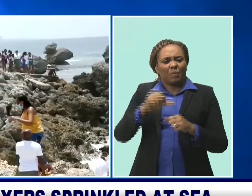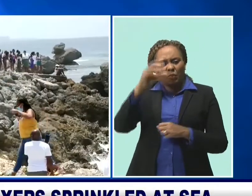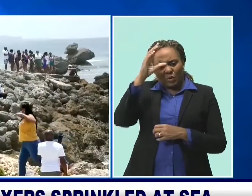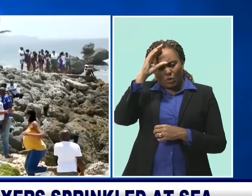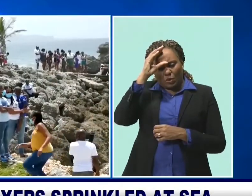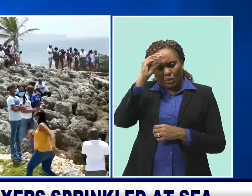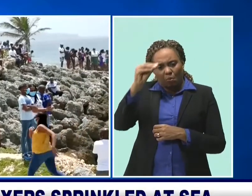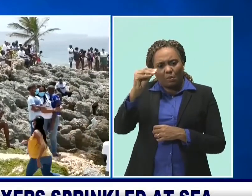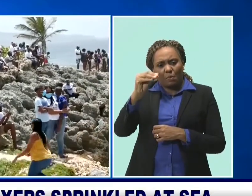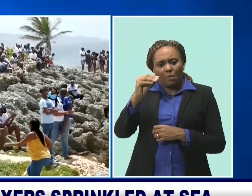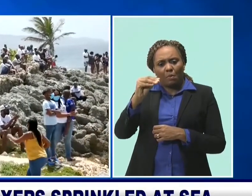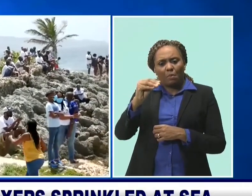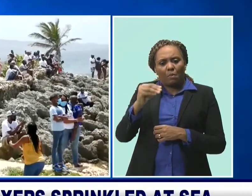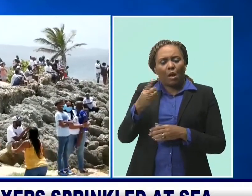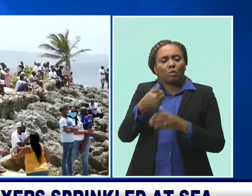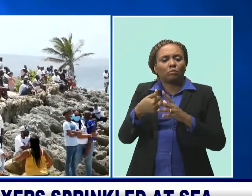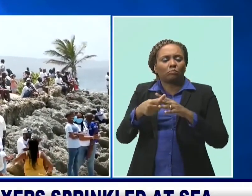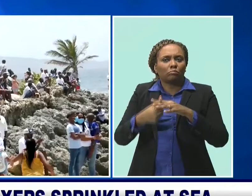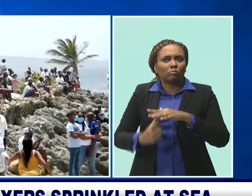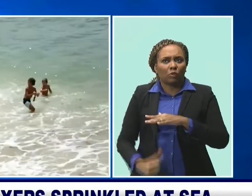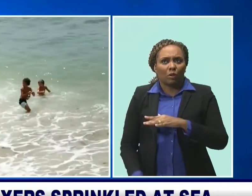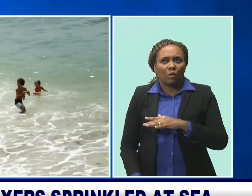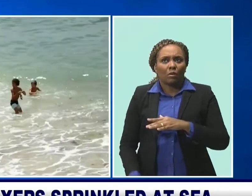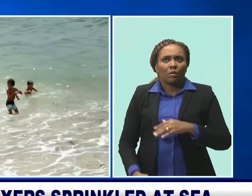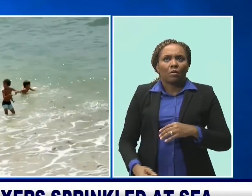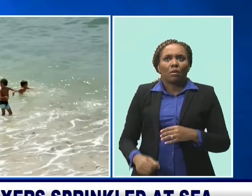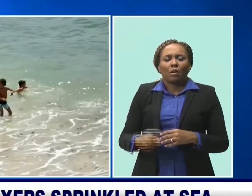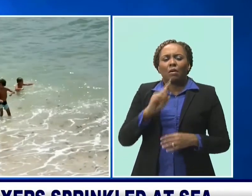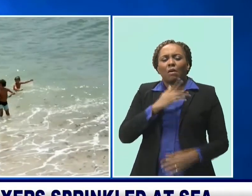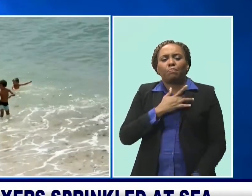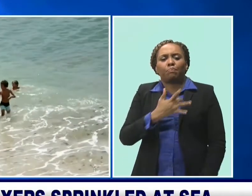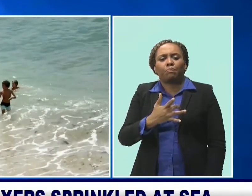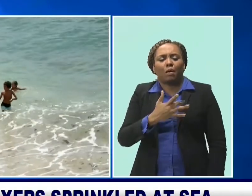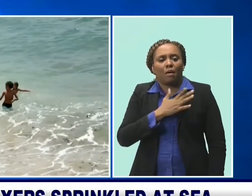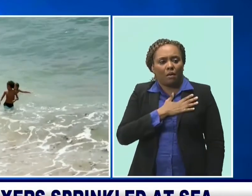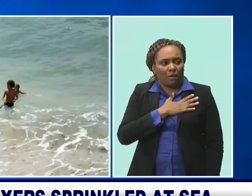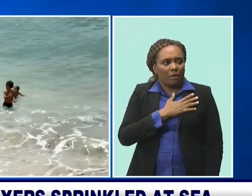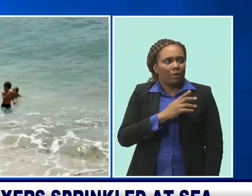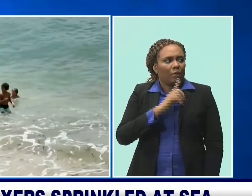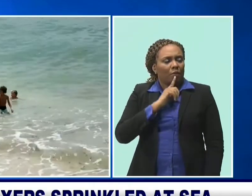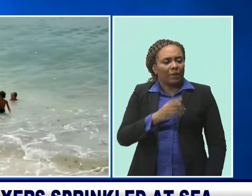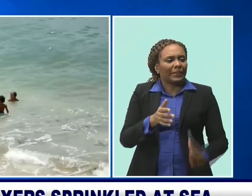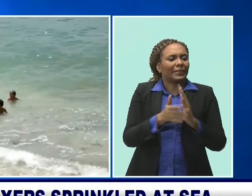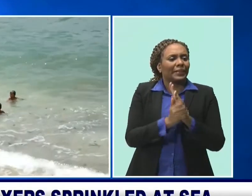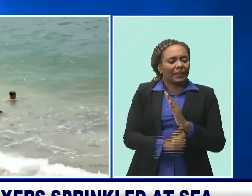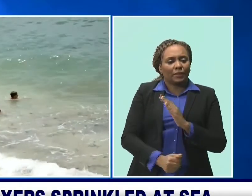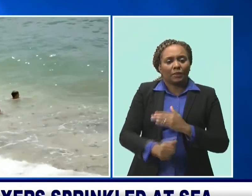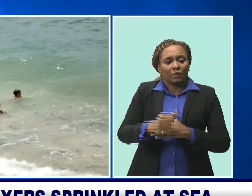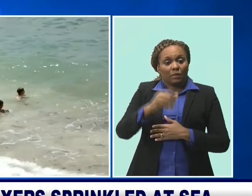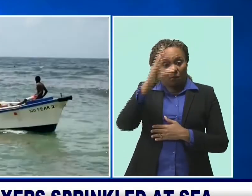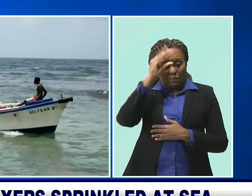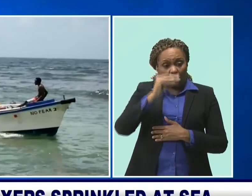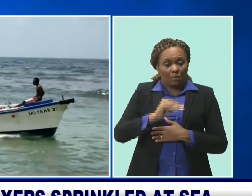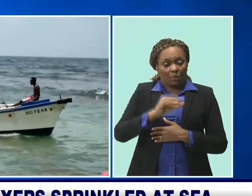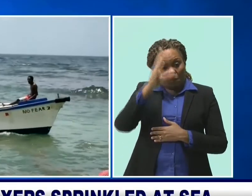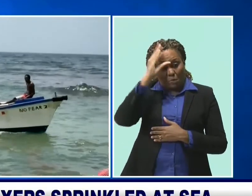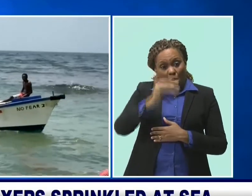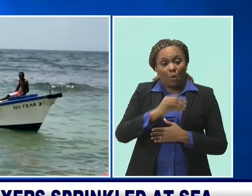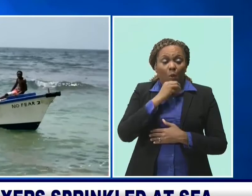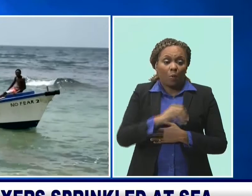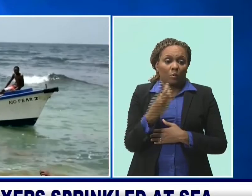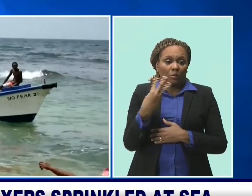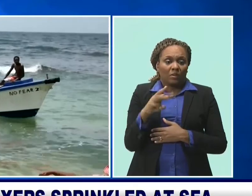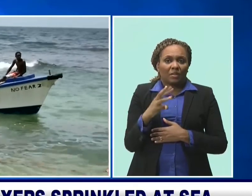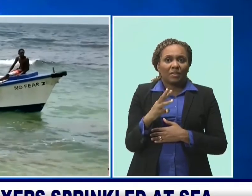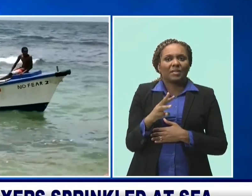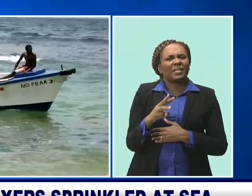and tugged at the heartstrings of the community, which testified to the qualities and talent of the 16-year-old. He was a musician,